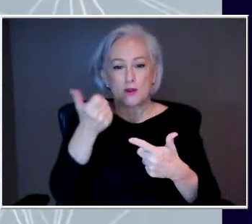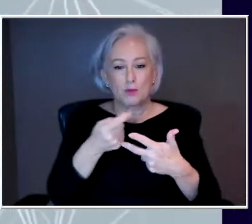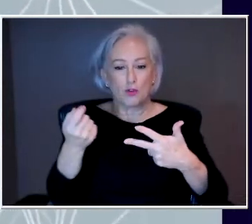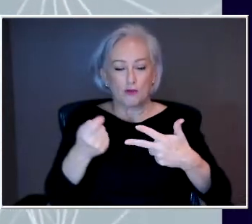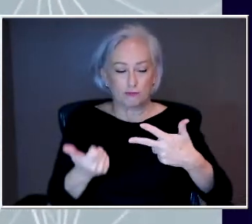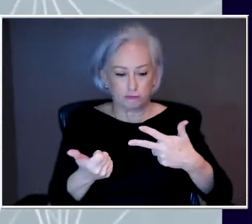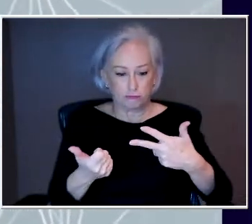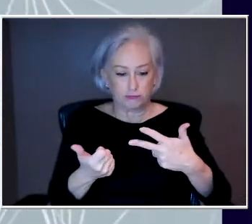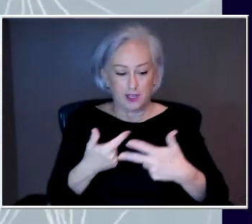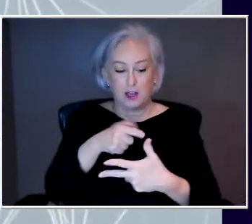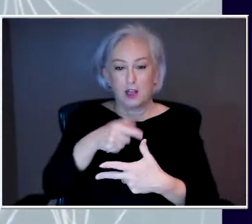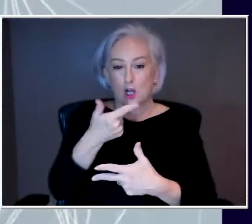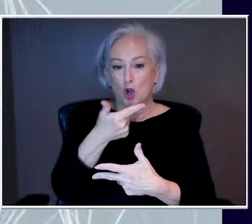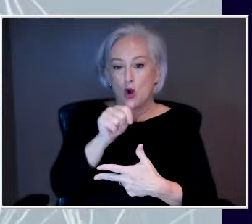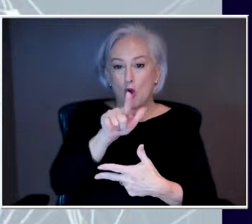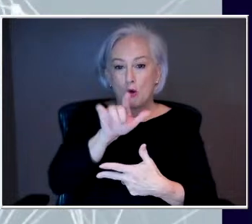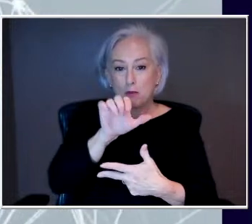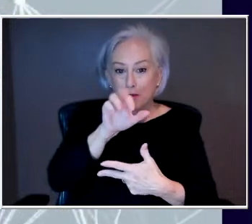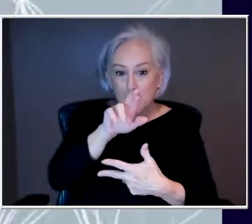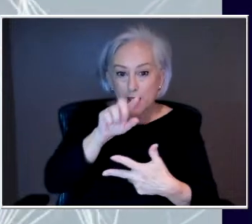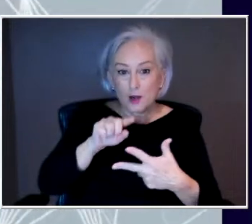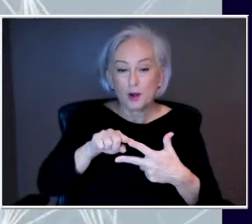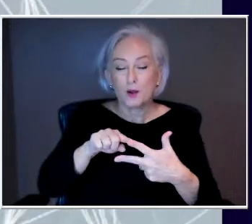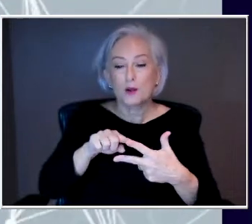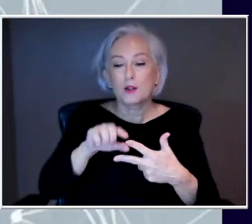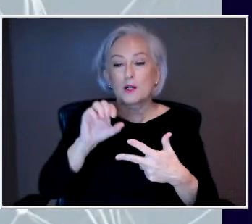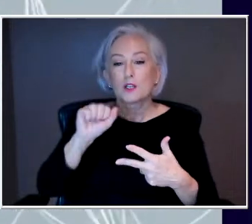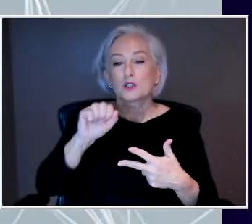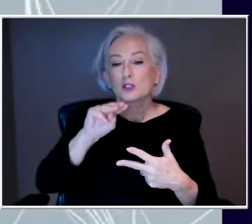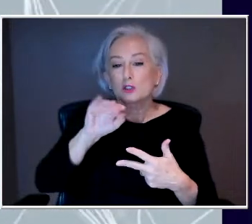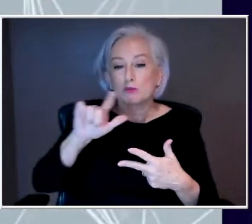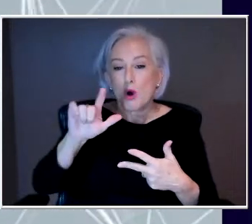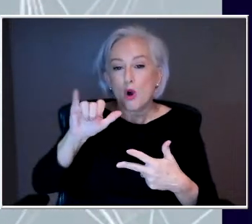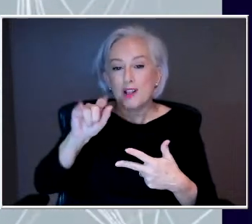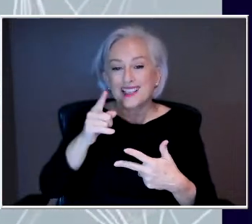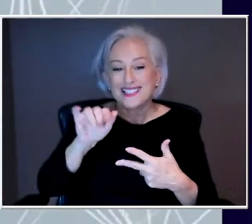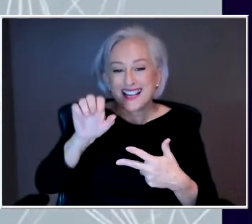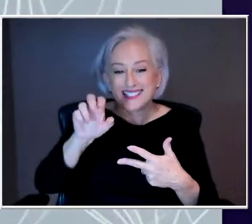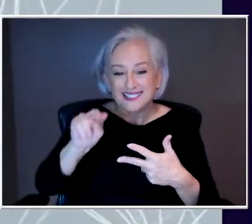small intestine as well as the pancreas? Yeah, I mean, as